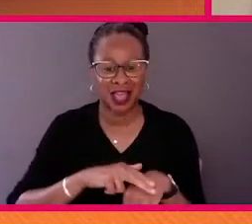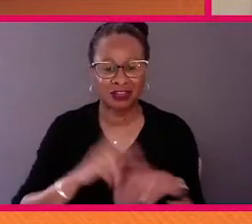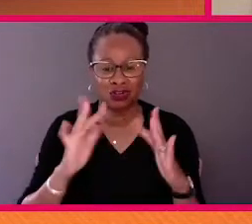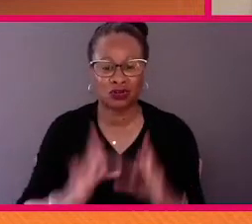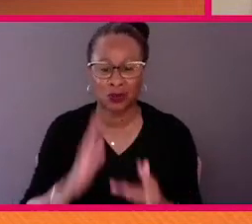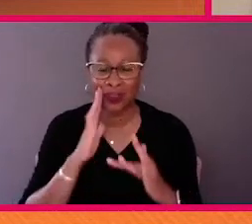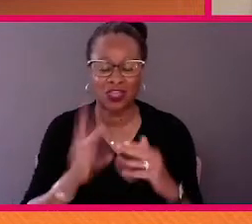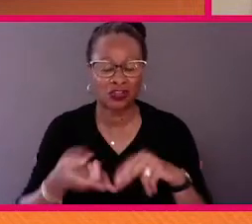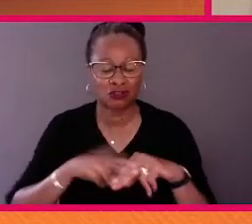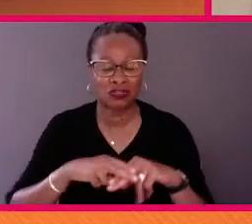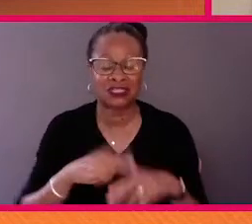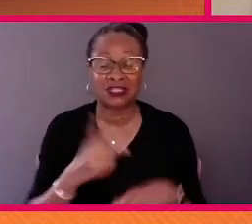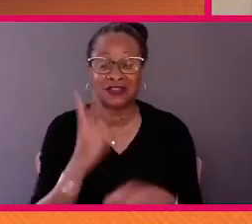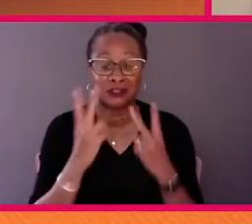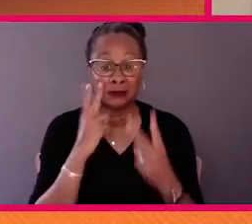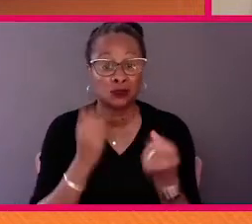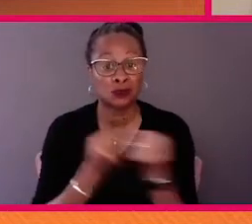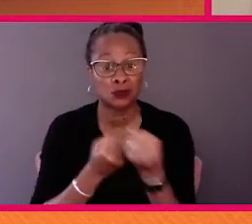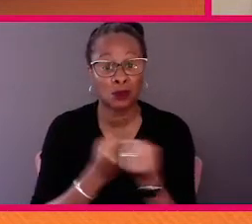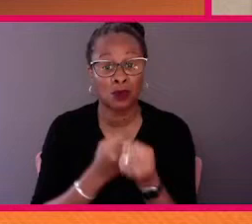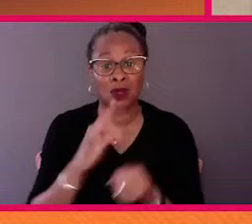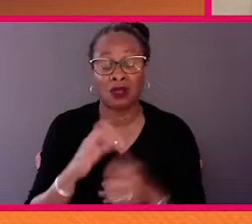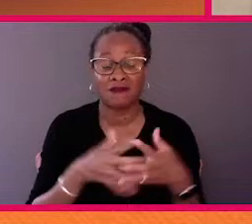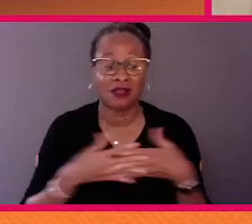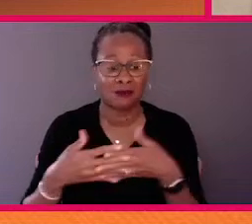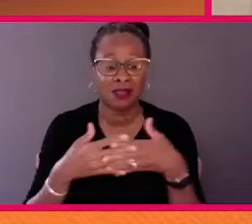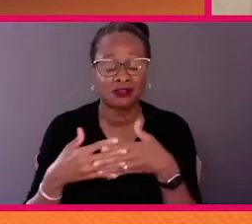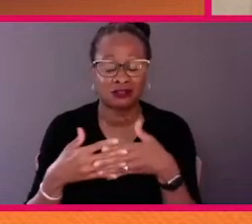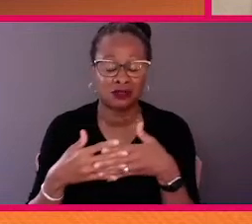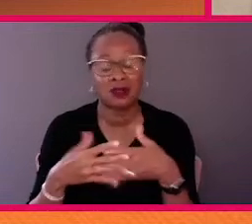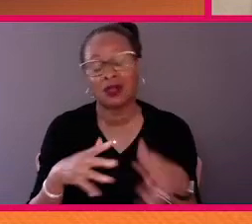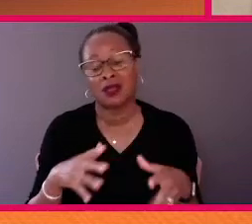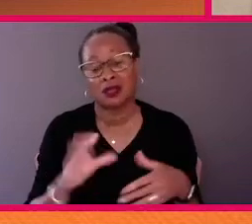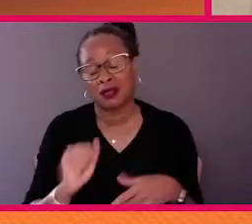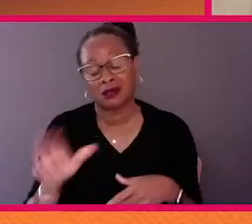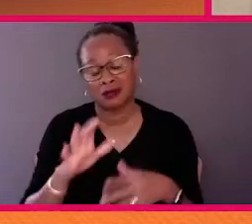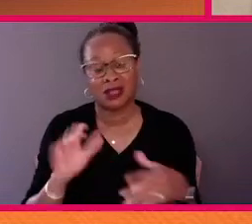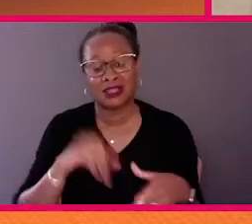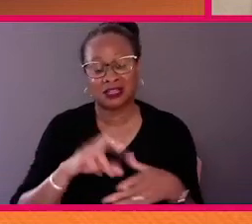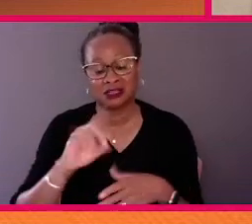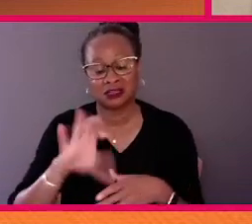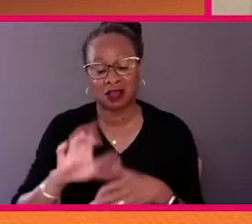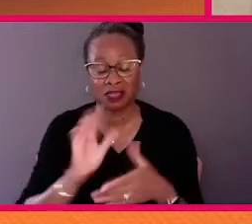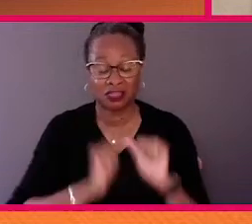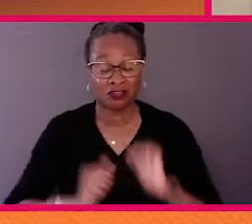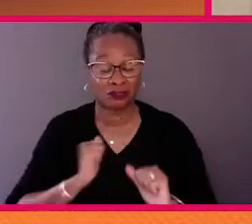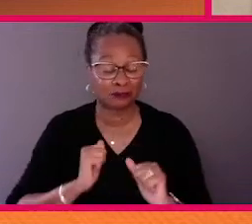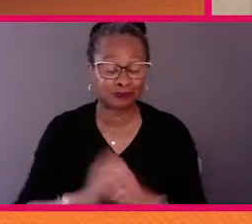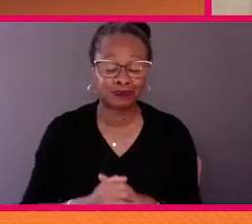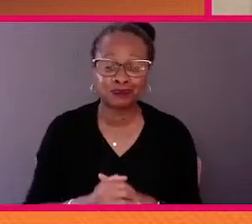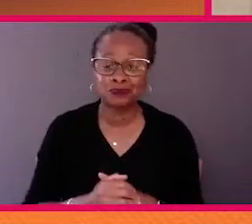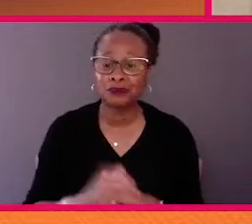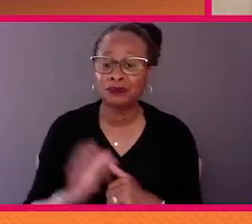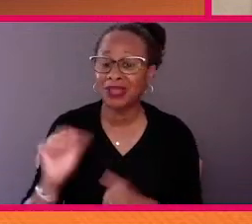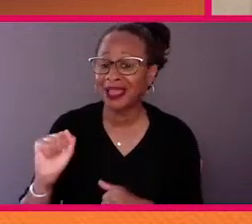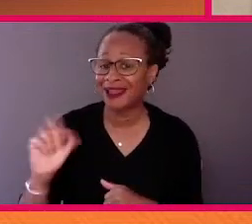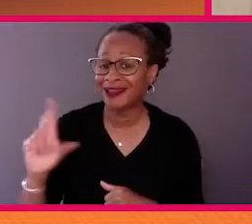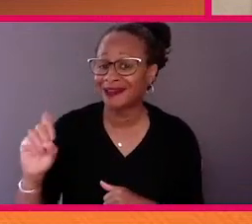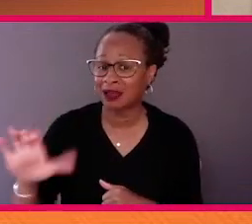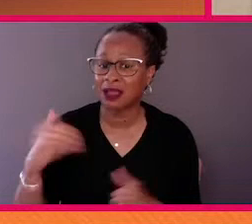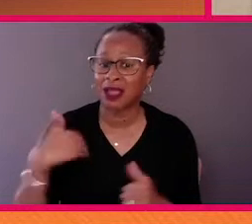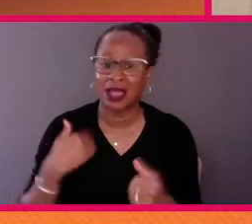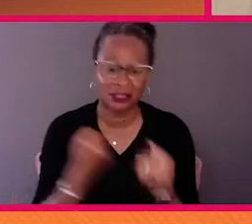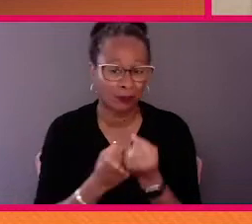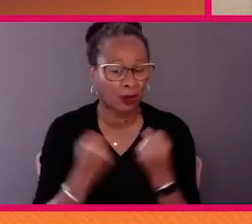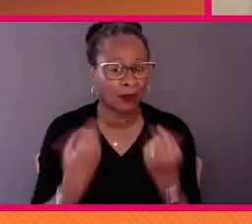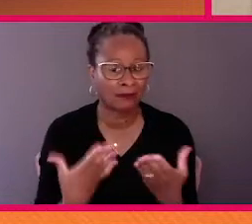Asian Americans in the documentary field. ADOC has supported many of the filmmakers featured in today's program and has also